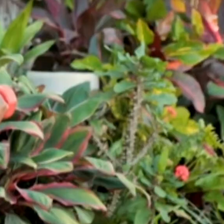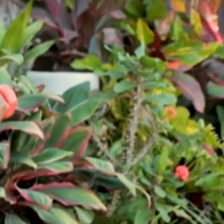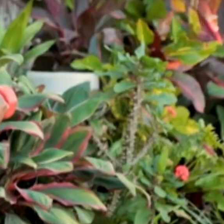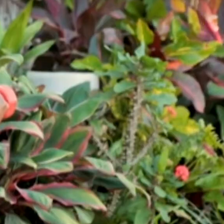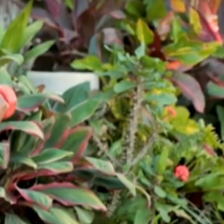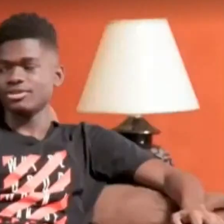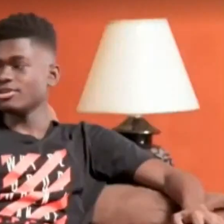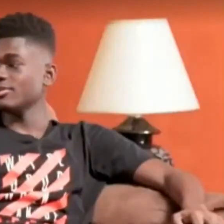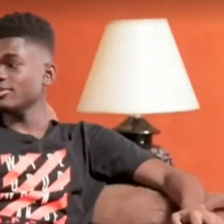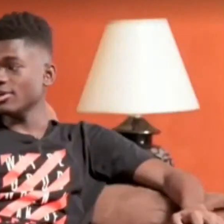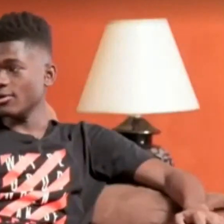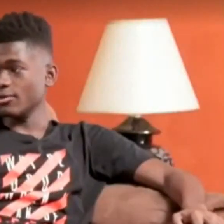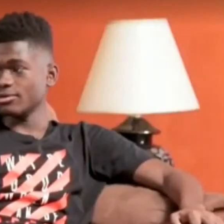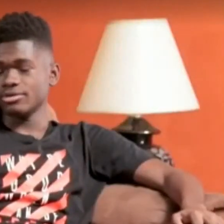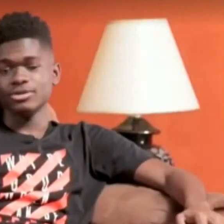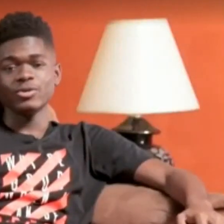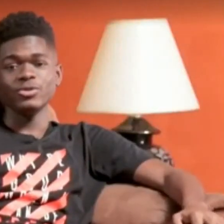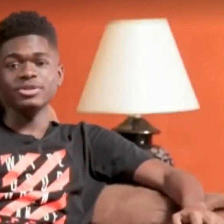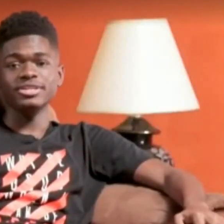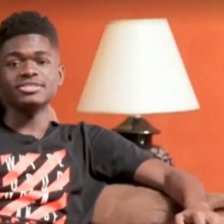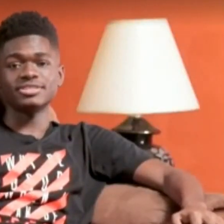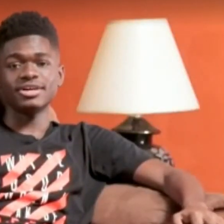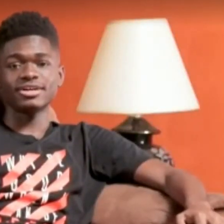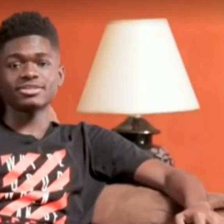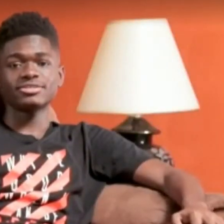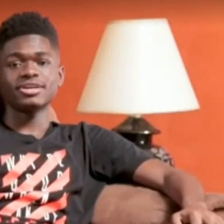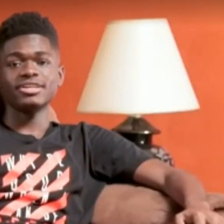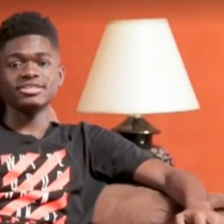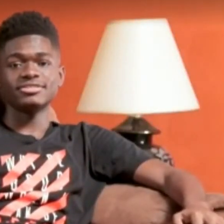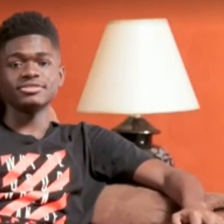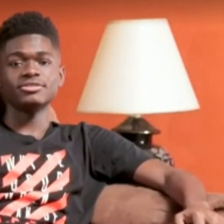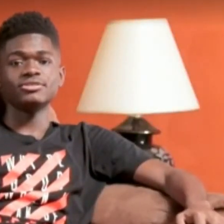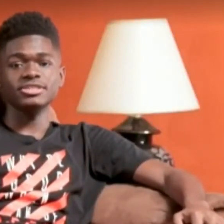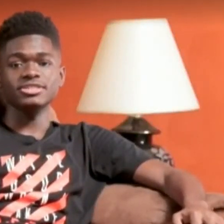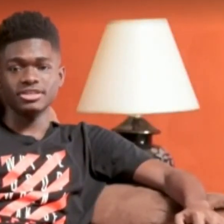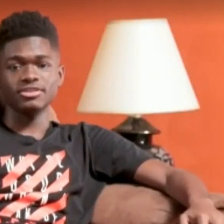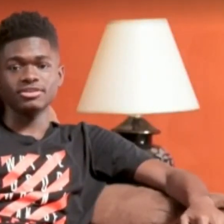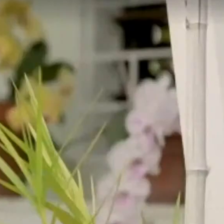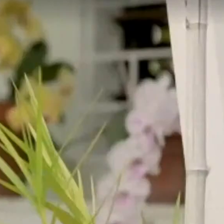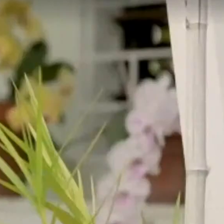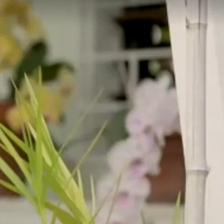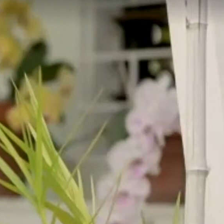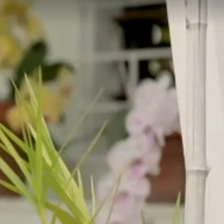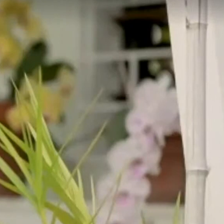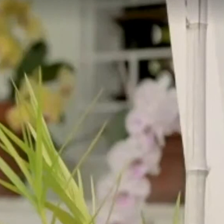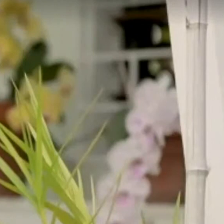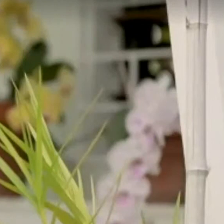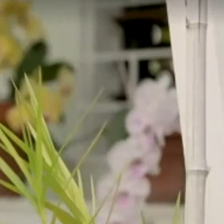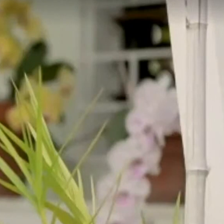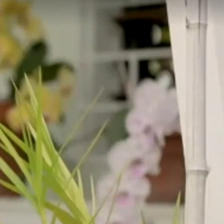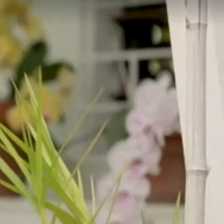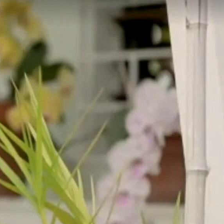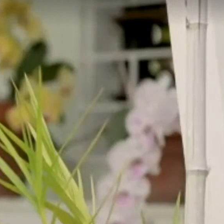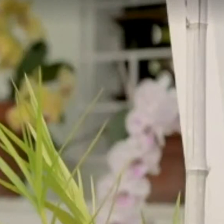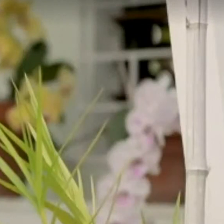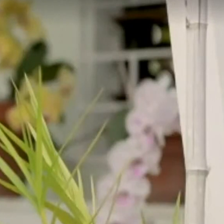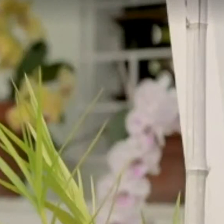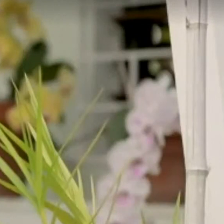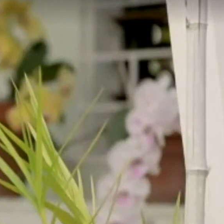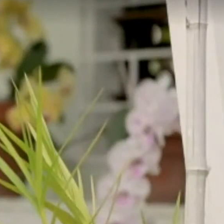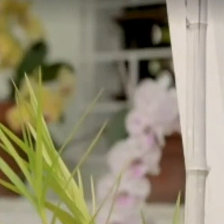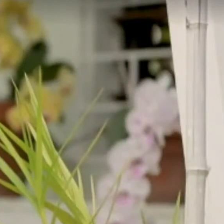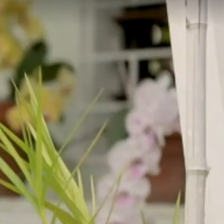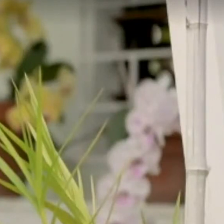your emotional health. Now, when we need to talk and listen to each other. Now, when supporting each